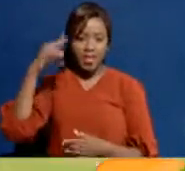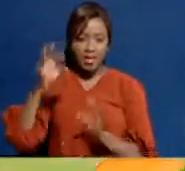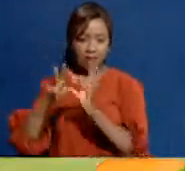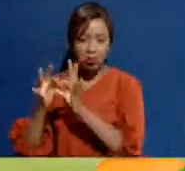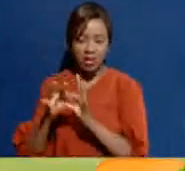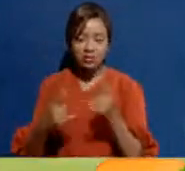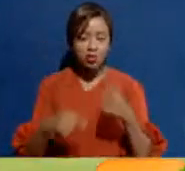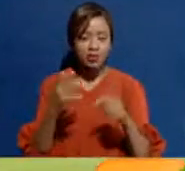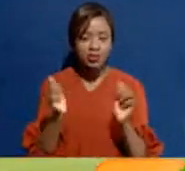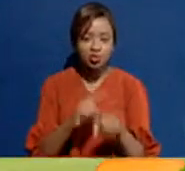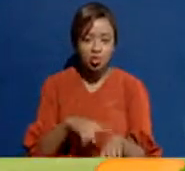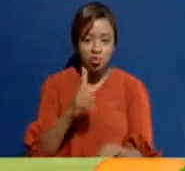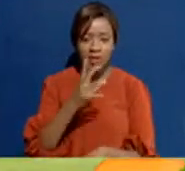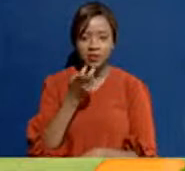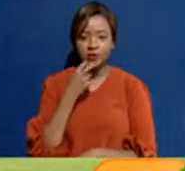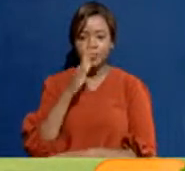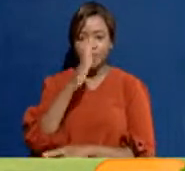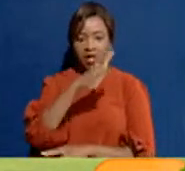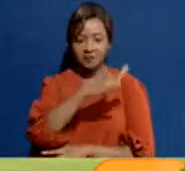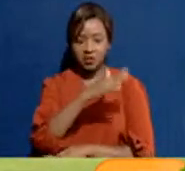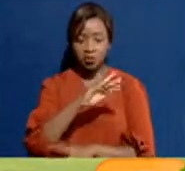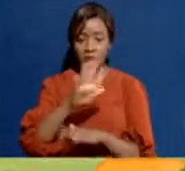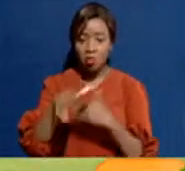on Tuesday afternoon.